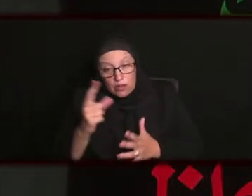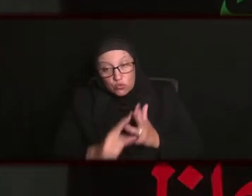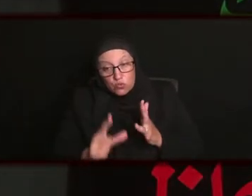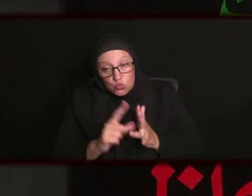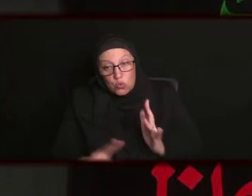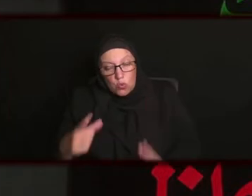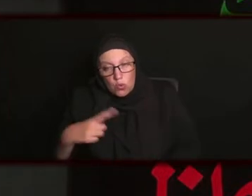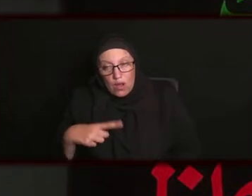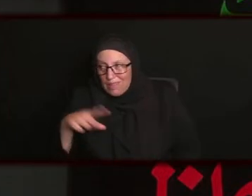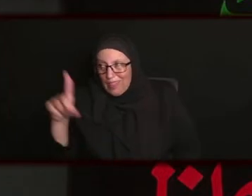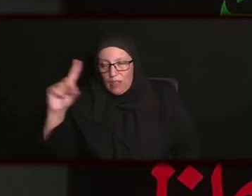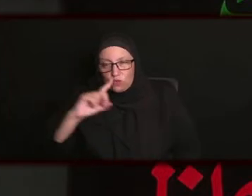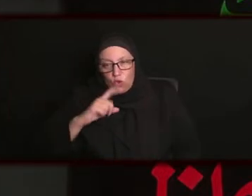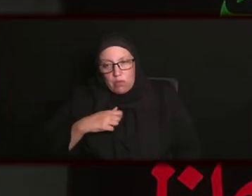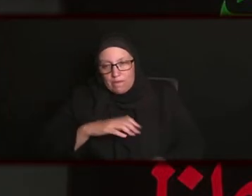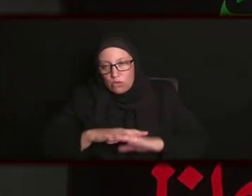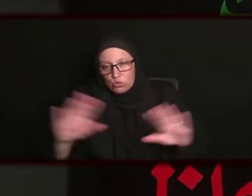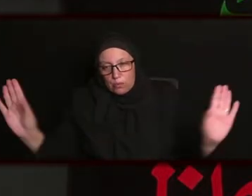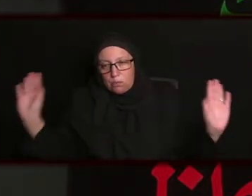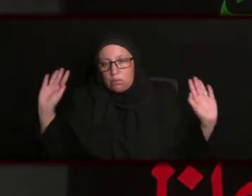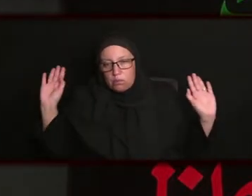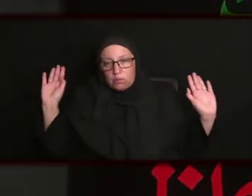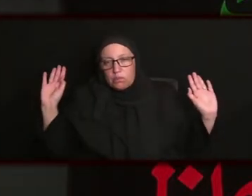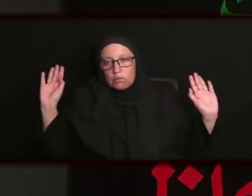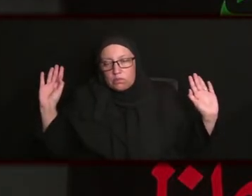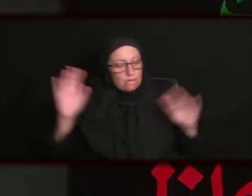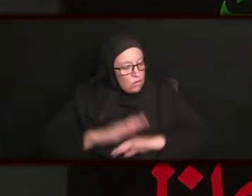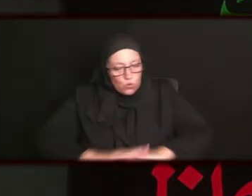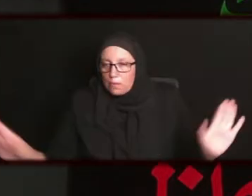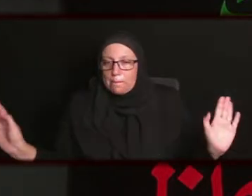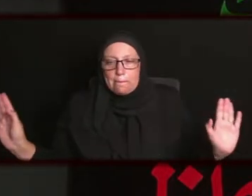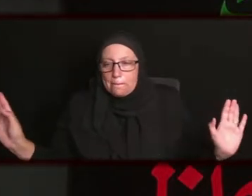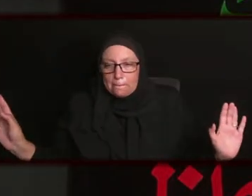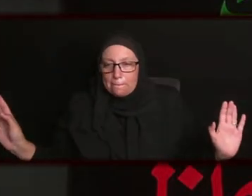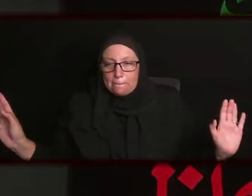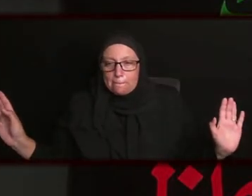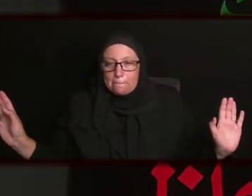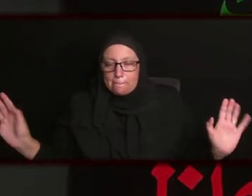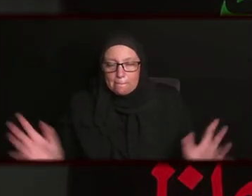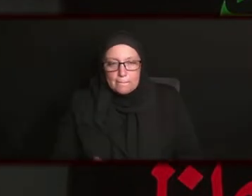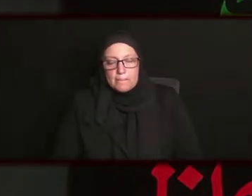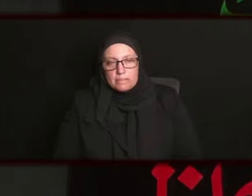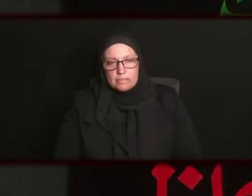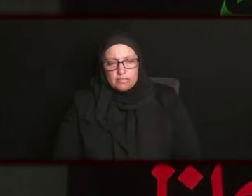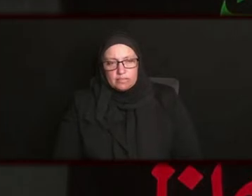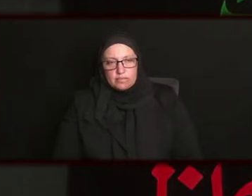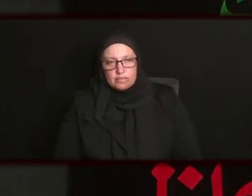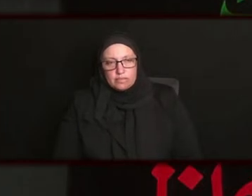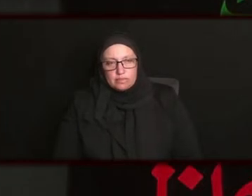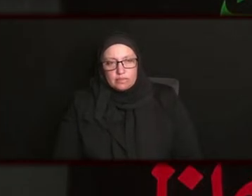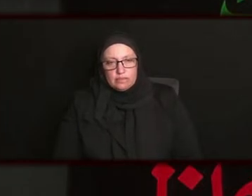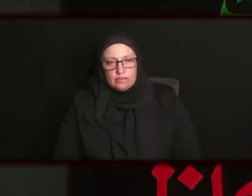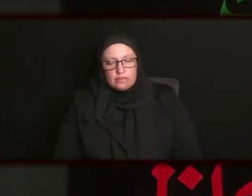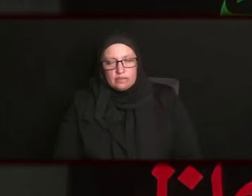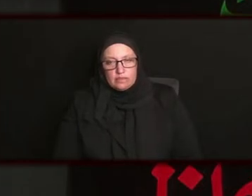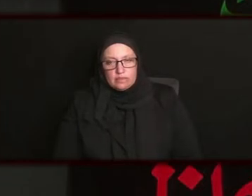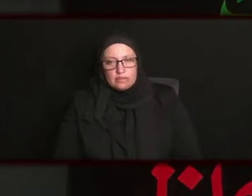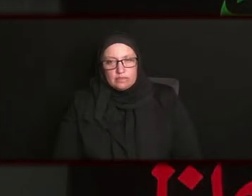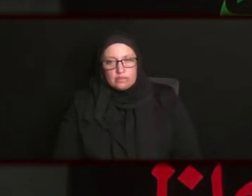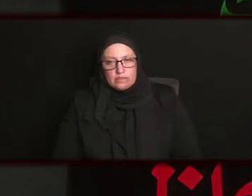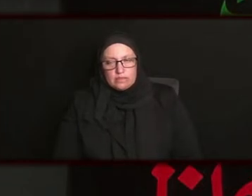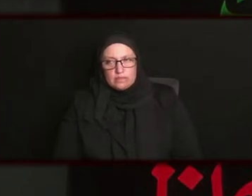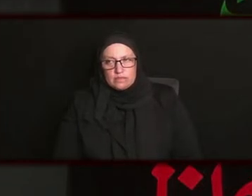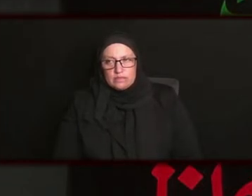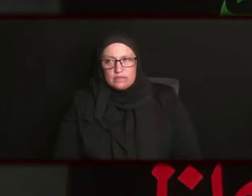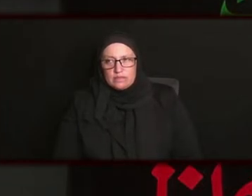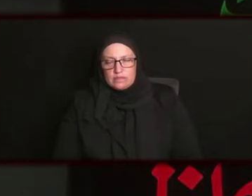is because Allah ordered it to be done. And so there's so much that I had prepared for this